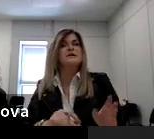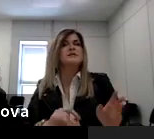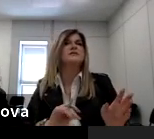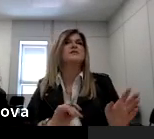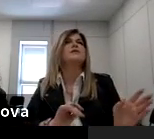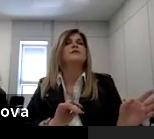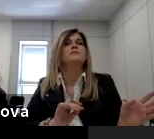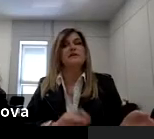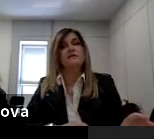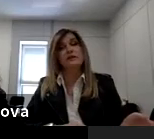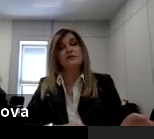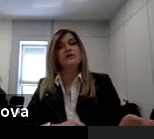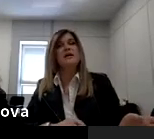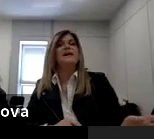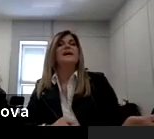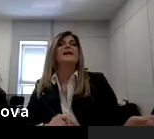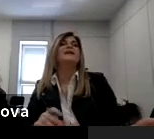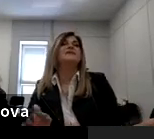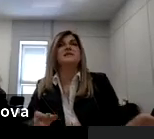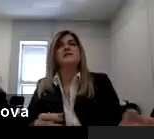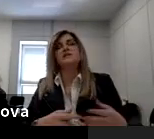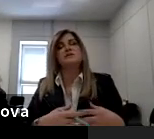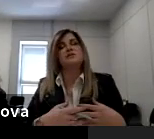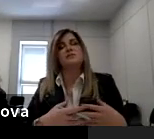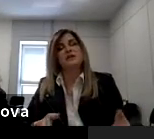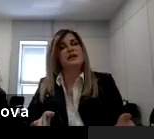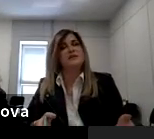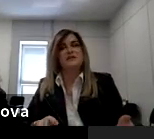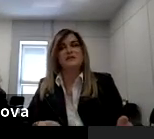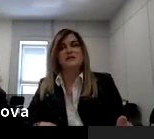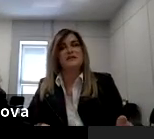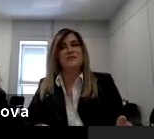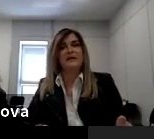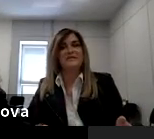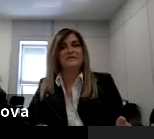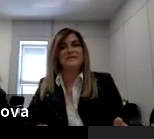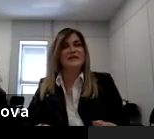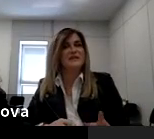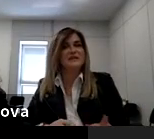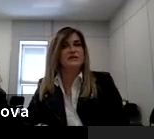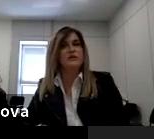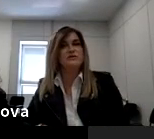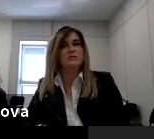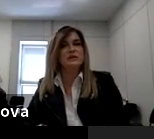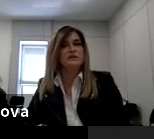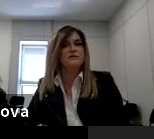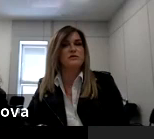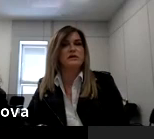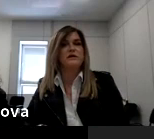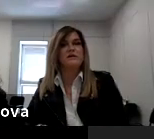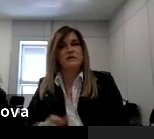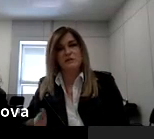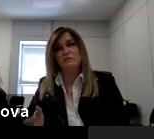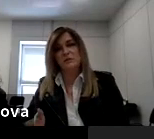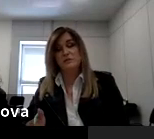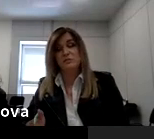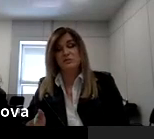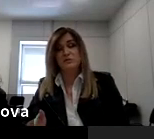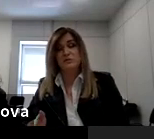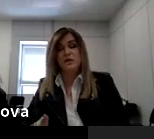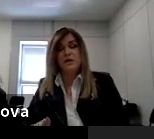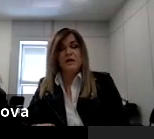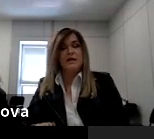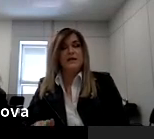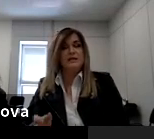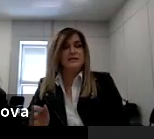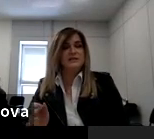commercial guys, with the manufacturer, and they need to be located nearby. It is a very huge plus from the development point